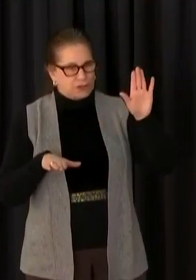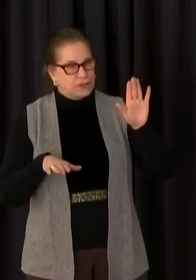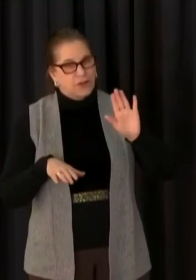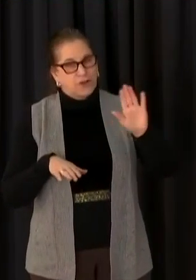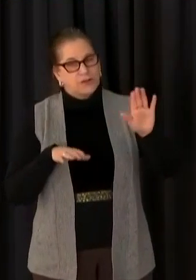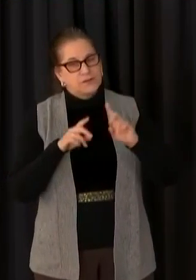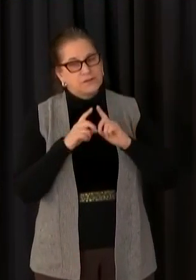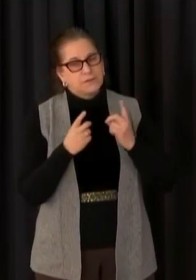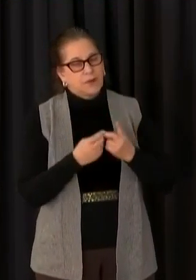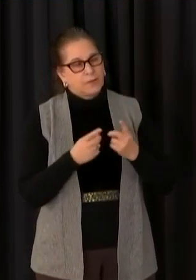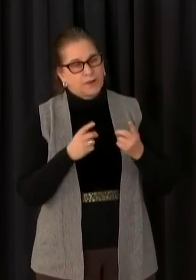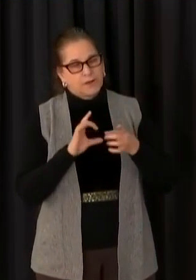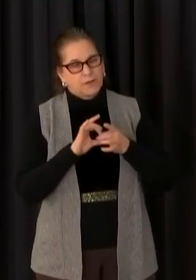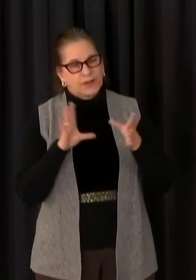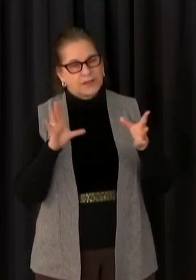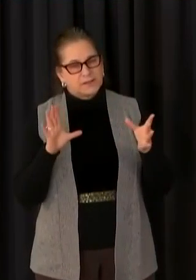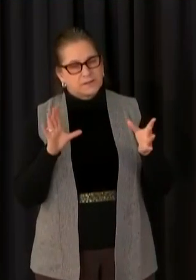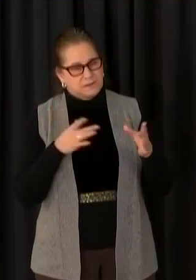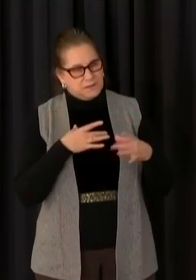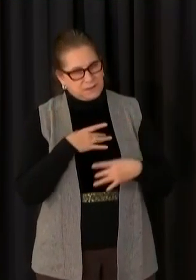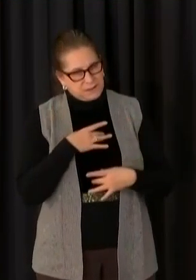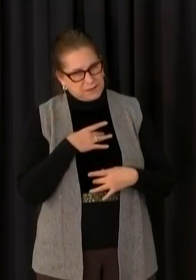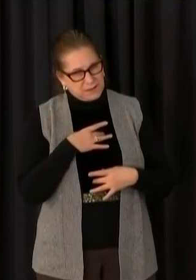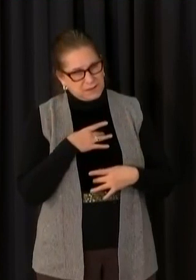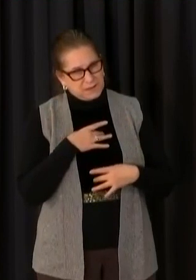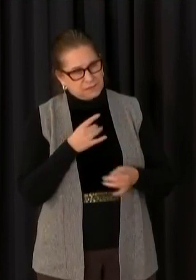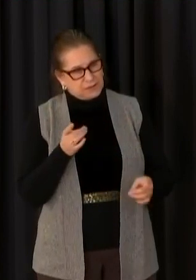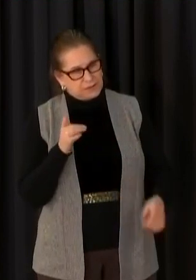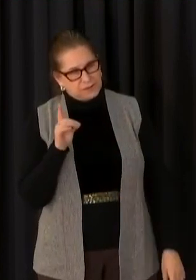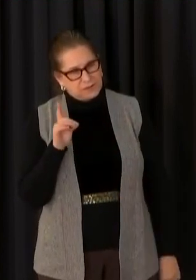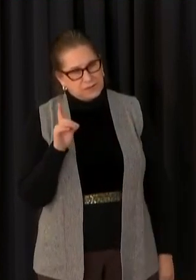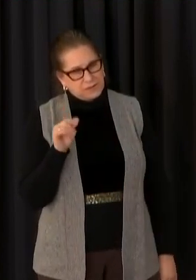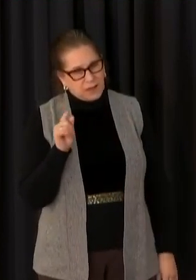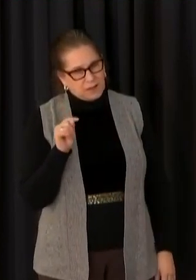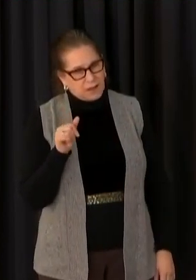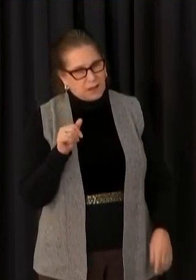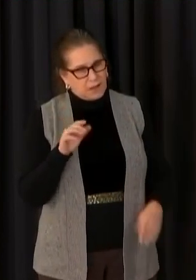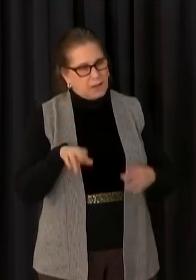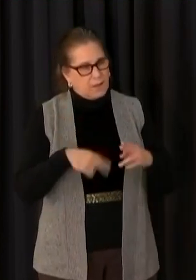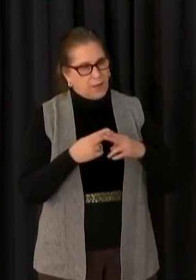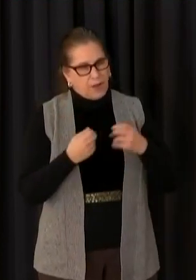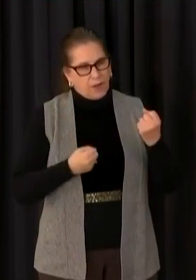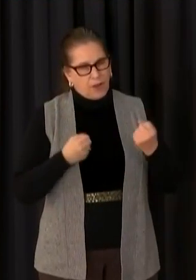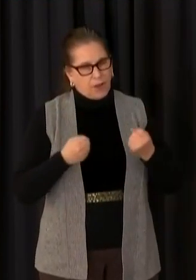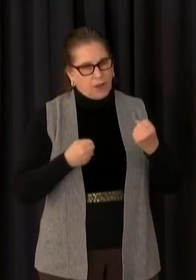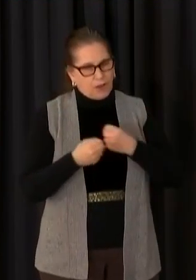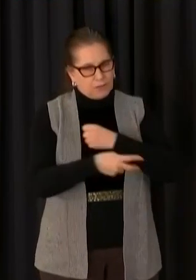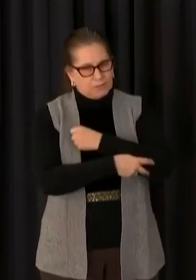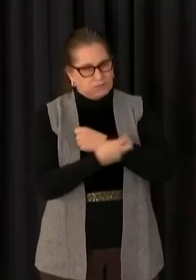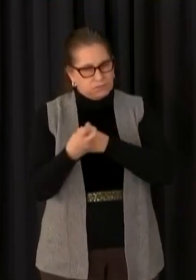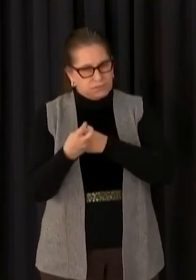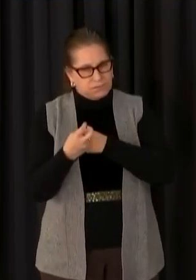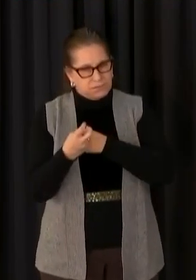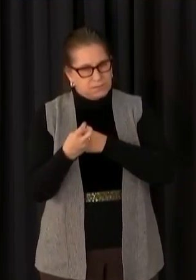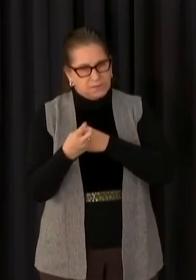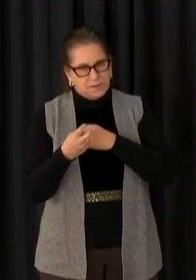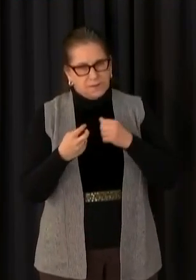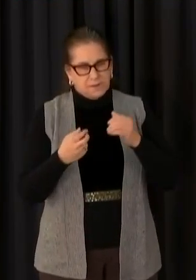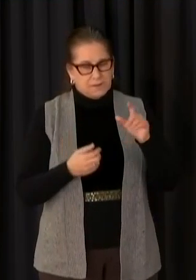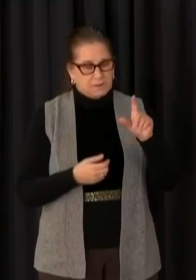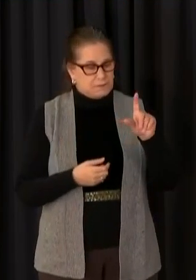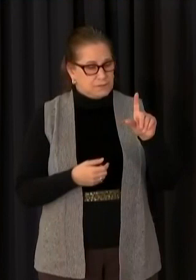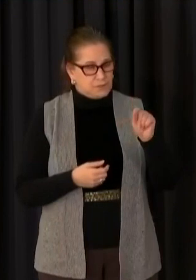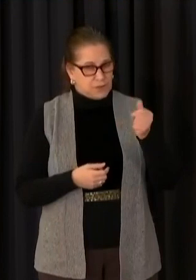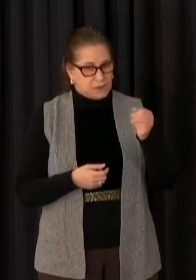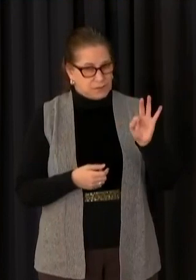released very interesting data on carjackings comparing 2019 to 2020. And the spike in carjackings